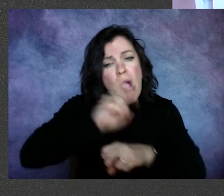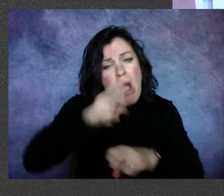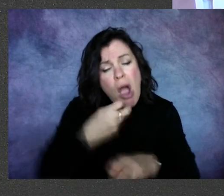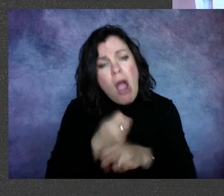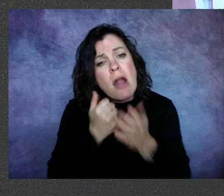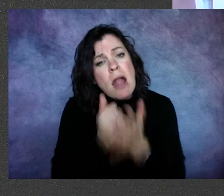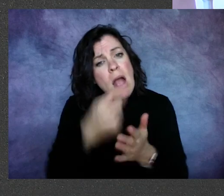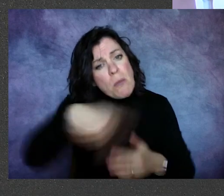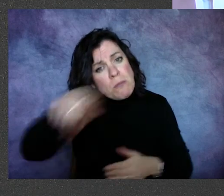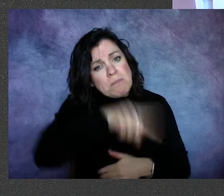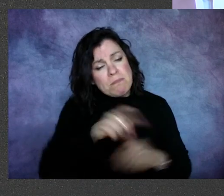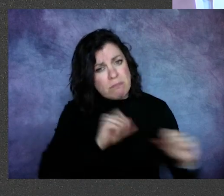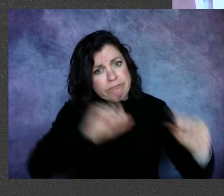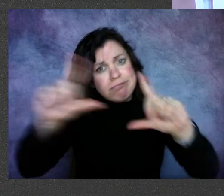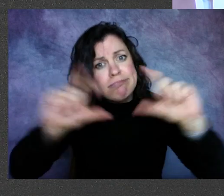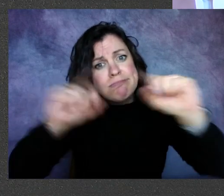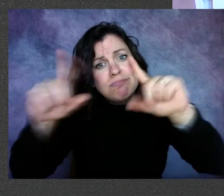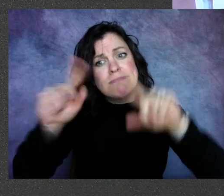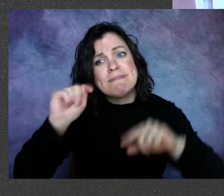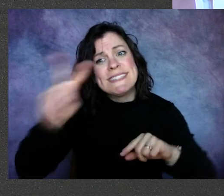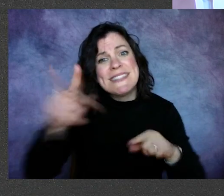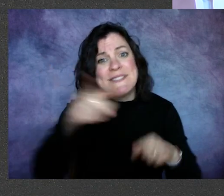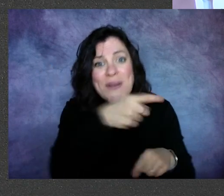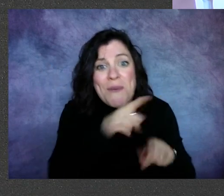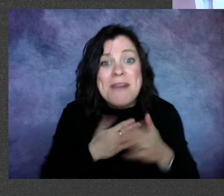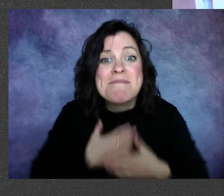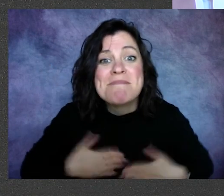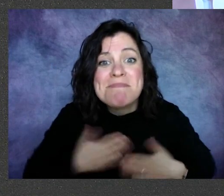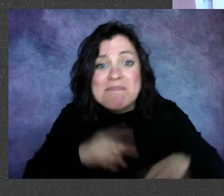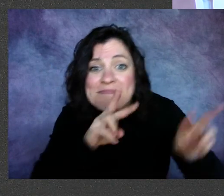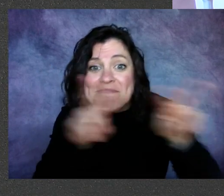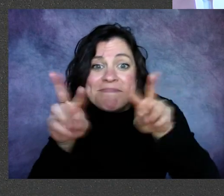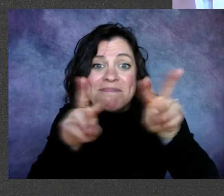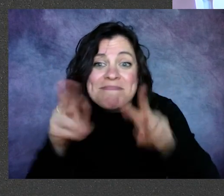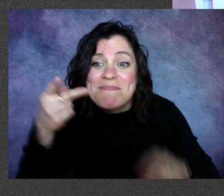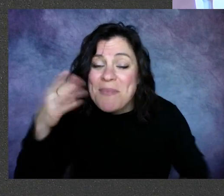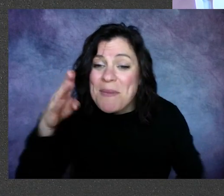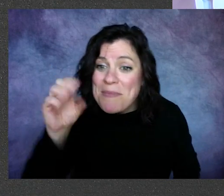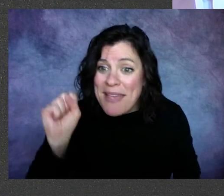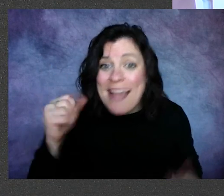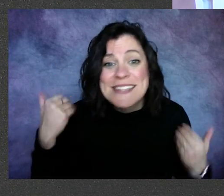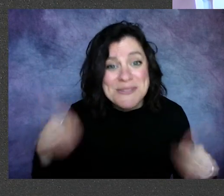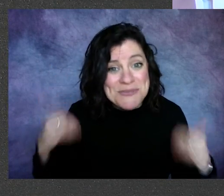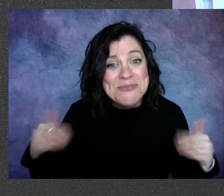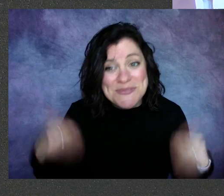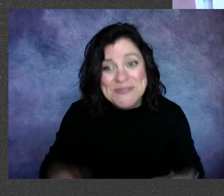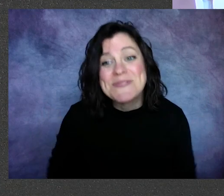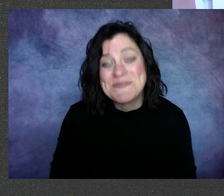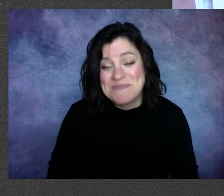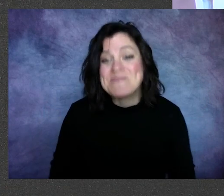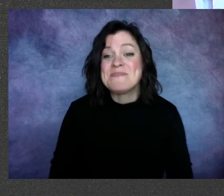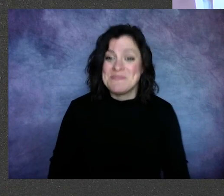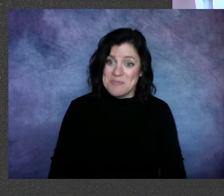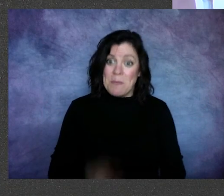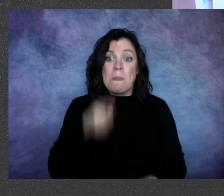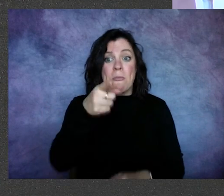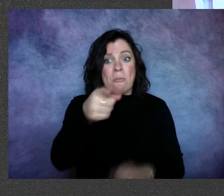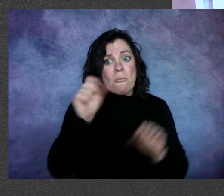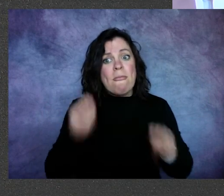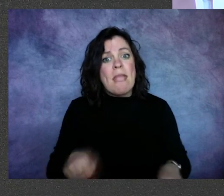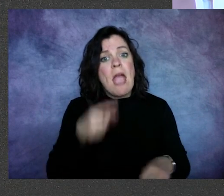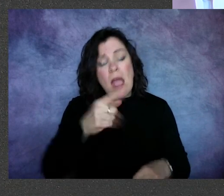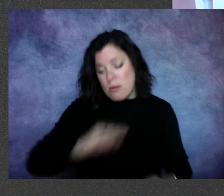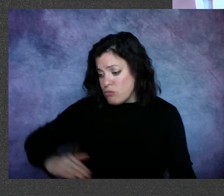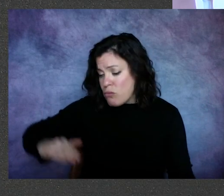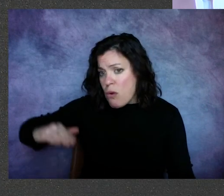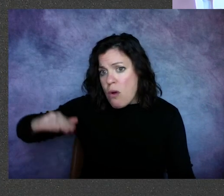to you so you can enjoy those same special memories that they grew up with too. You grow and you change, and you'll become a grown-up